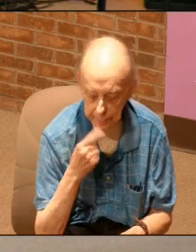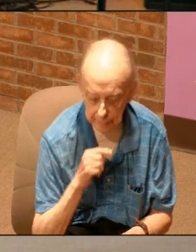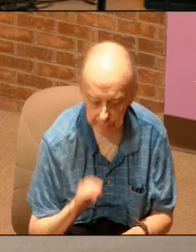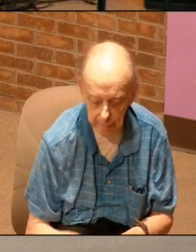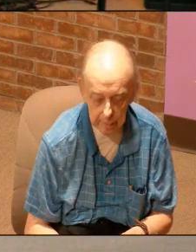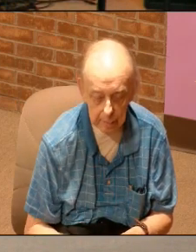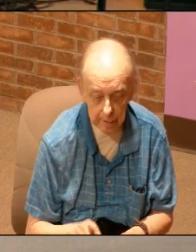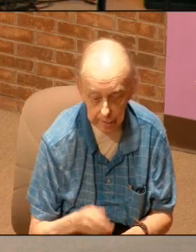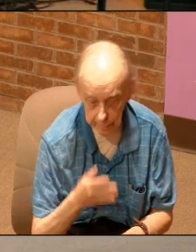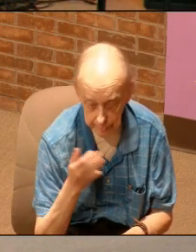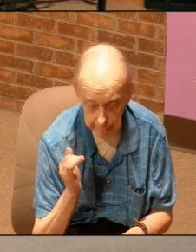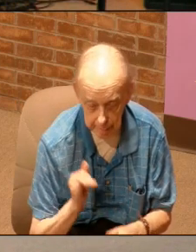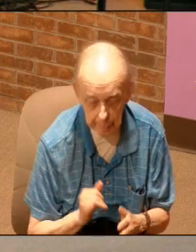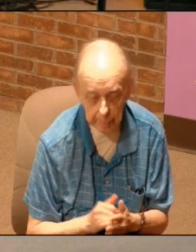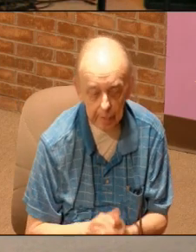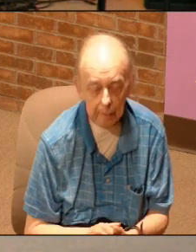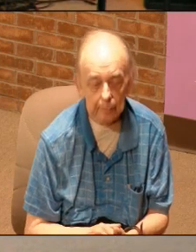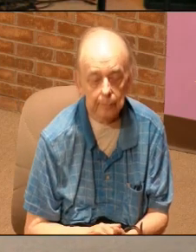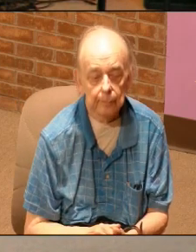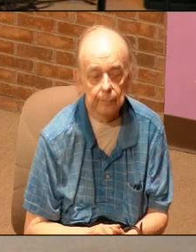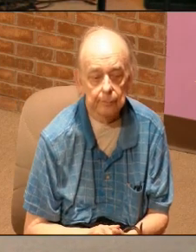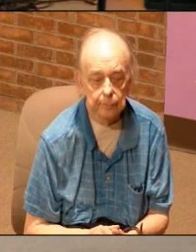And you forget about it.